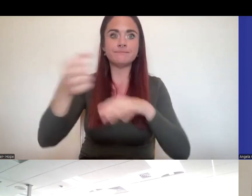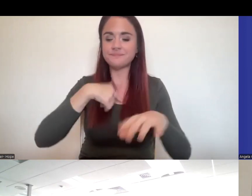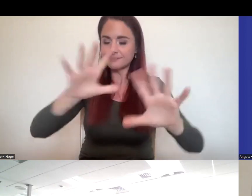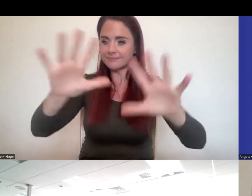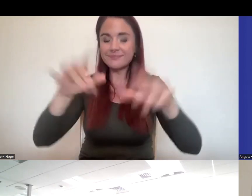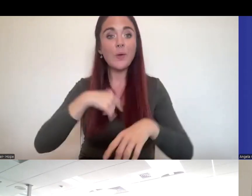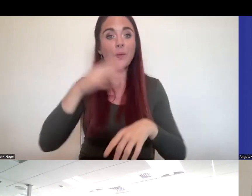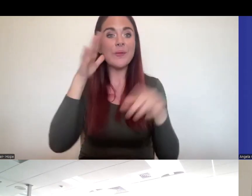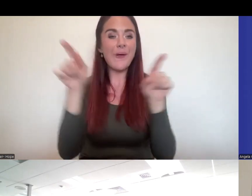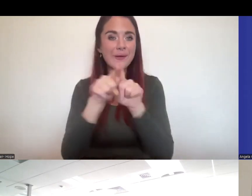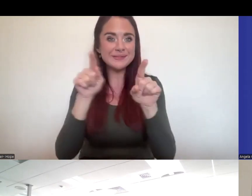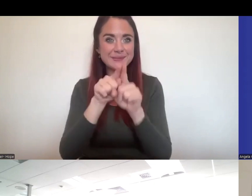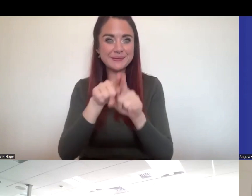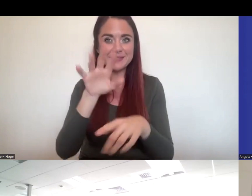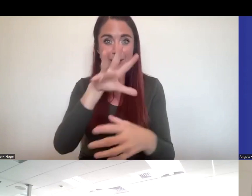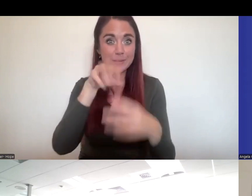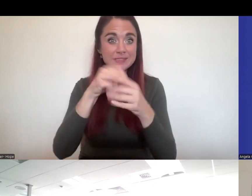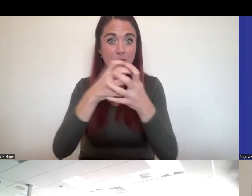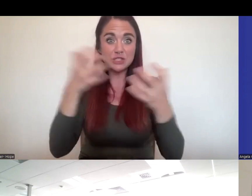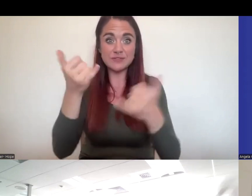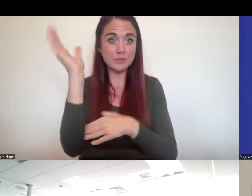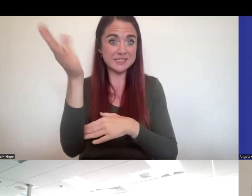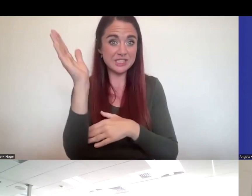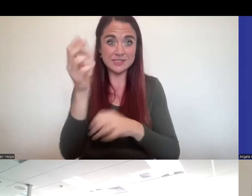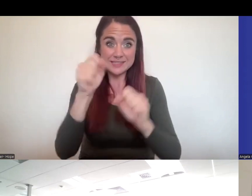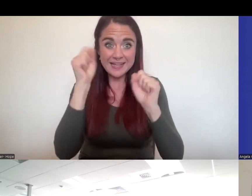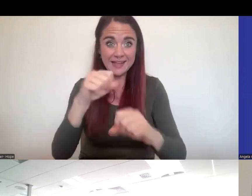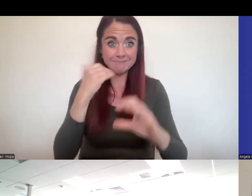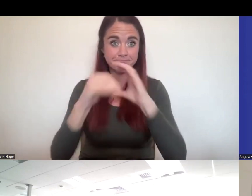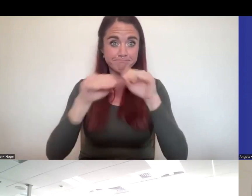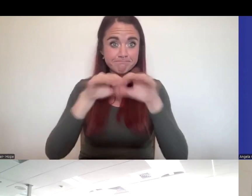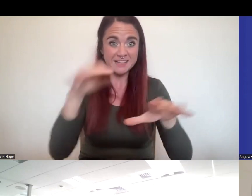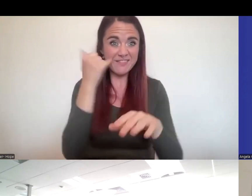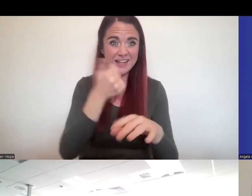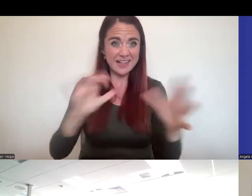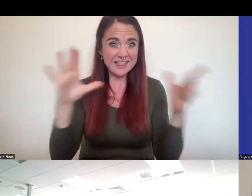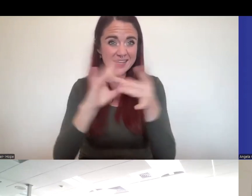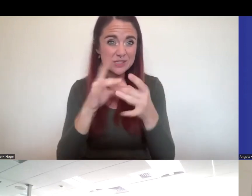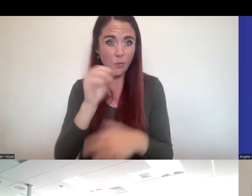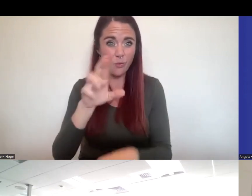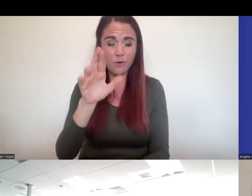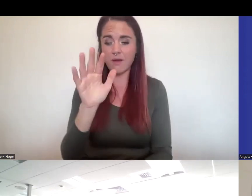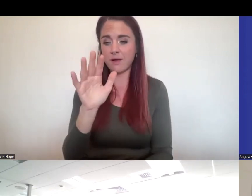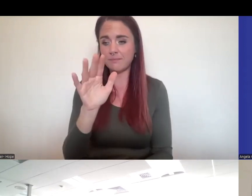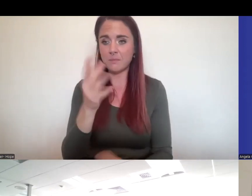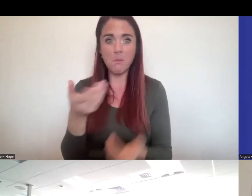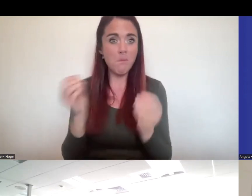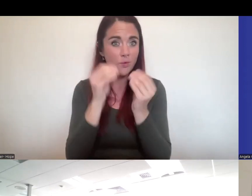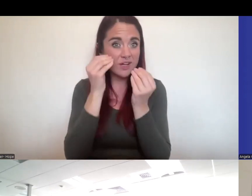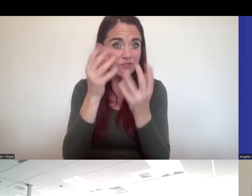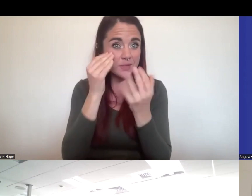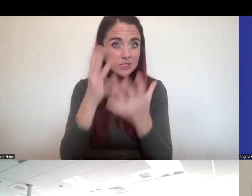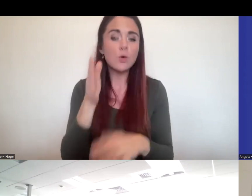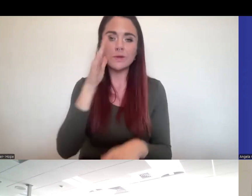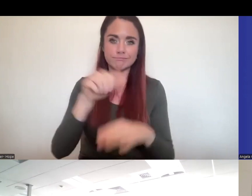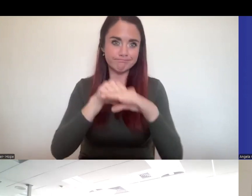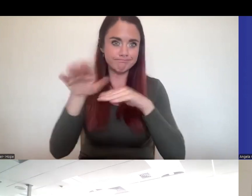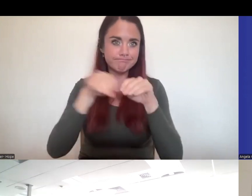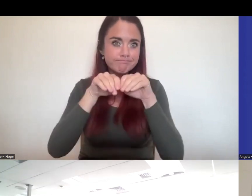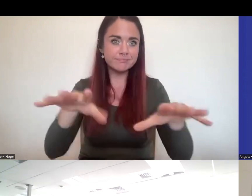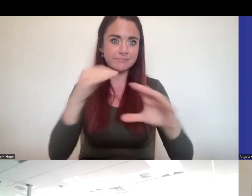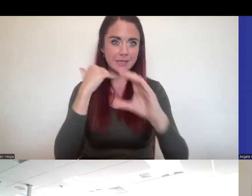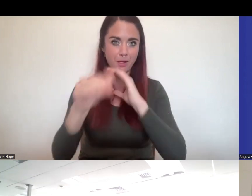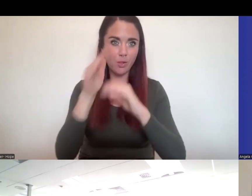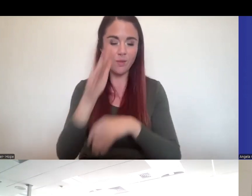be including as much of the presentations as we can. If there are any links or if there are more information, it will be sent out in the follow-up email.